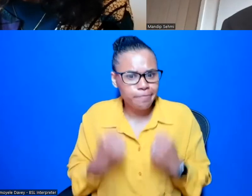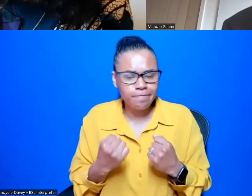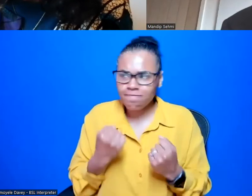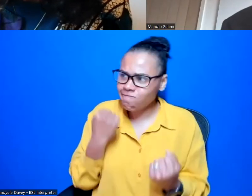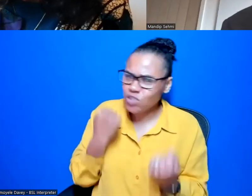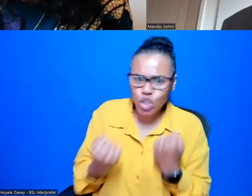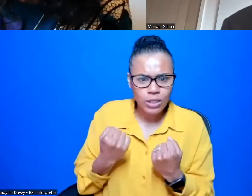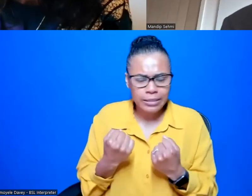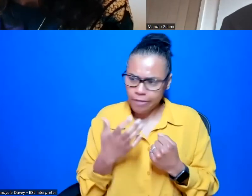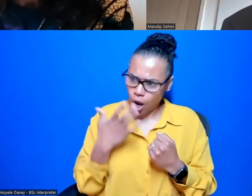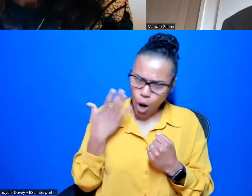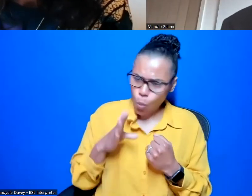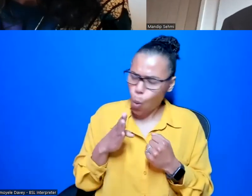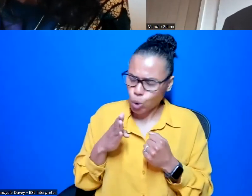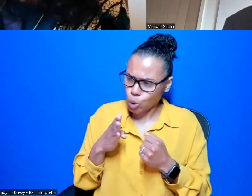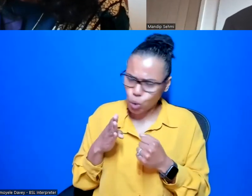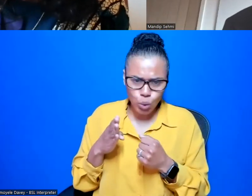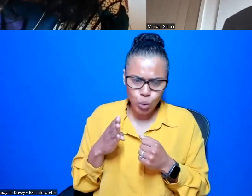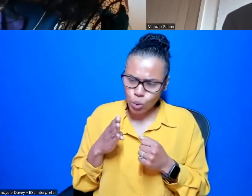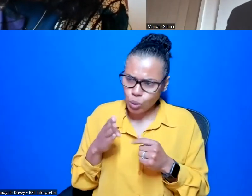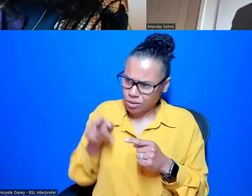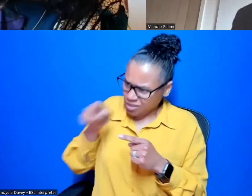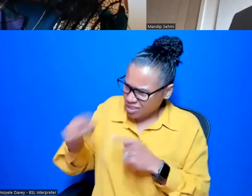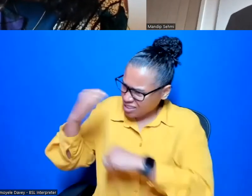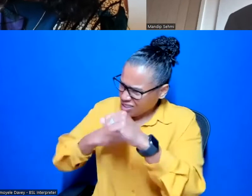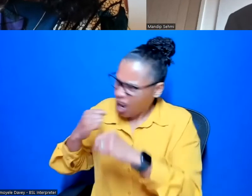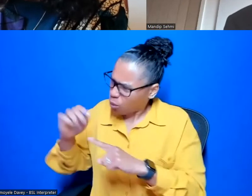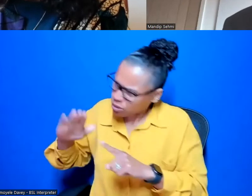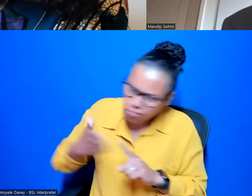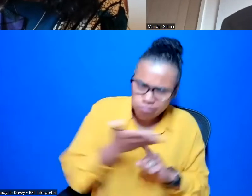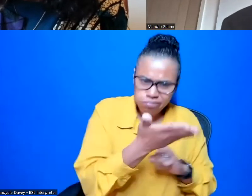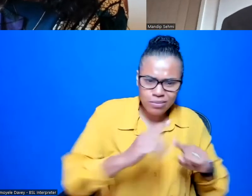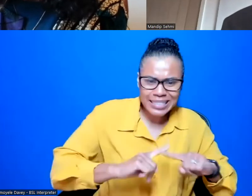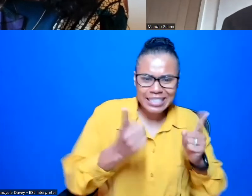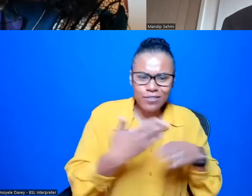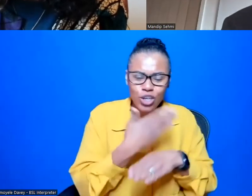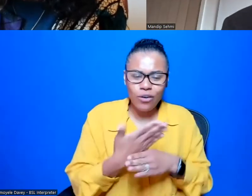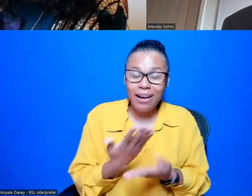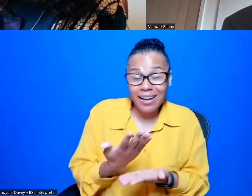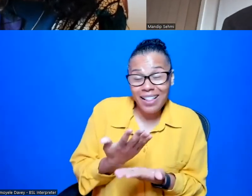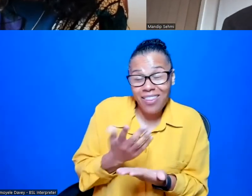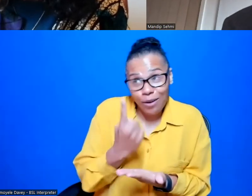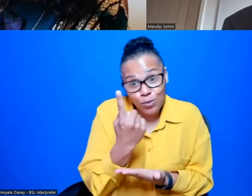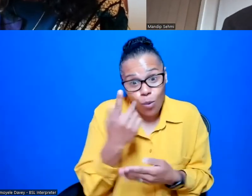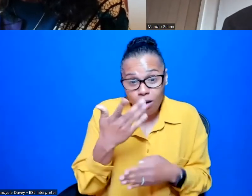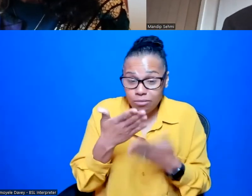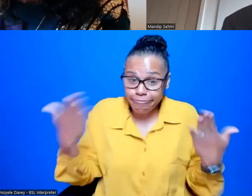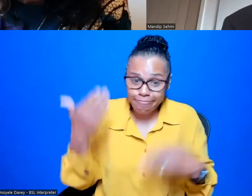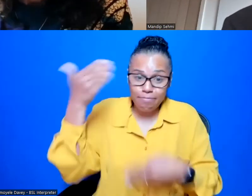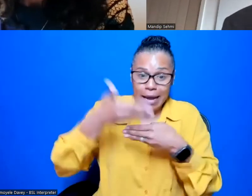to a different career when you've worked so hard to do another career, that was one of the barriers I